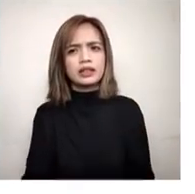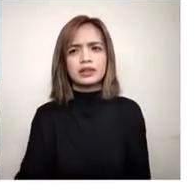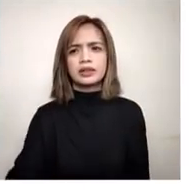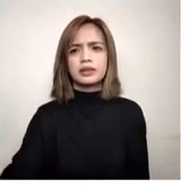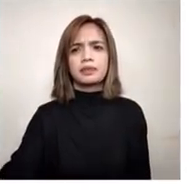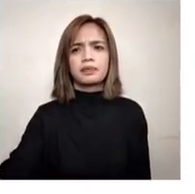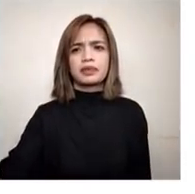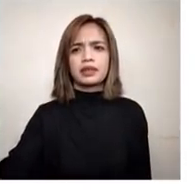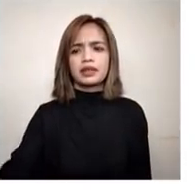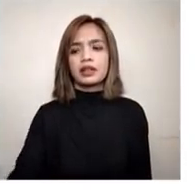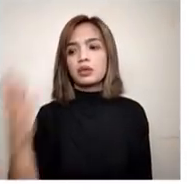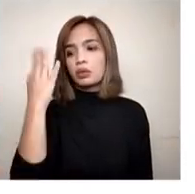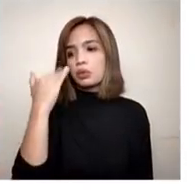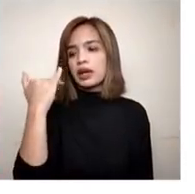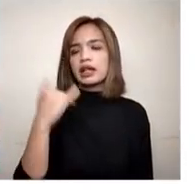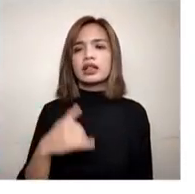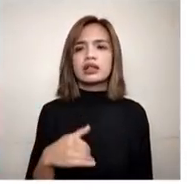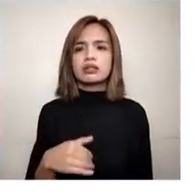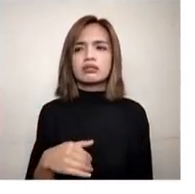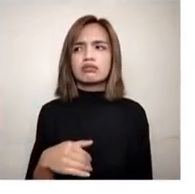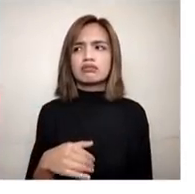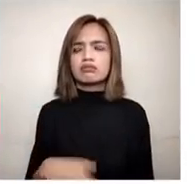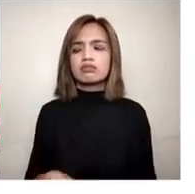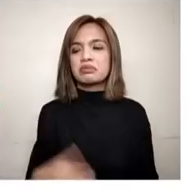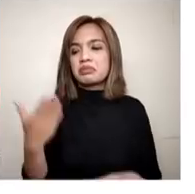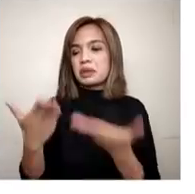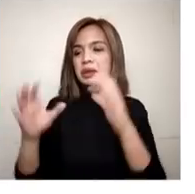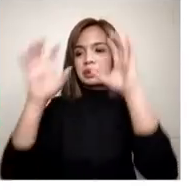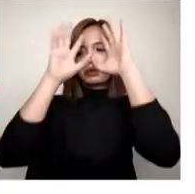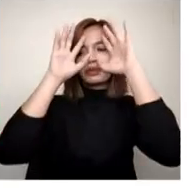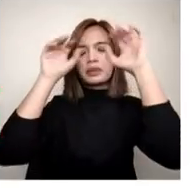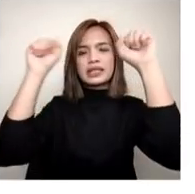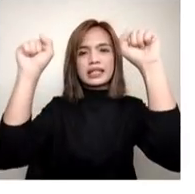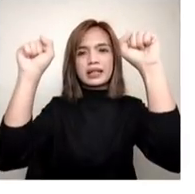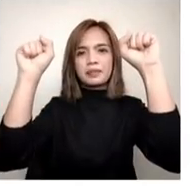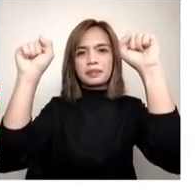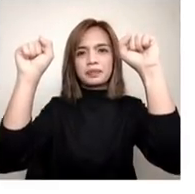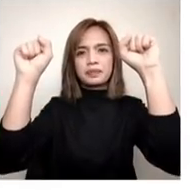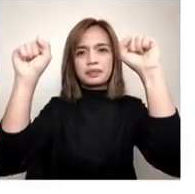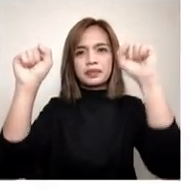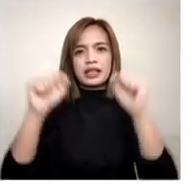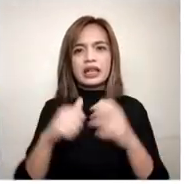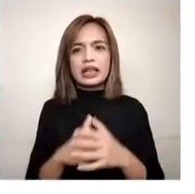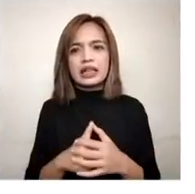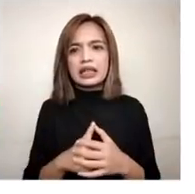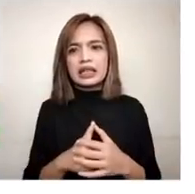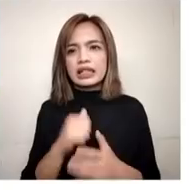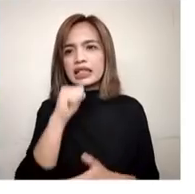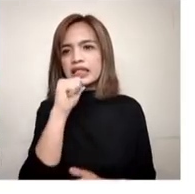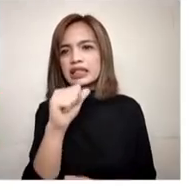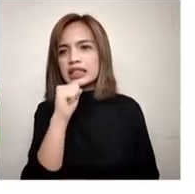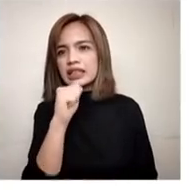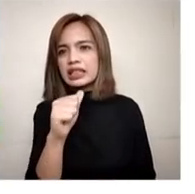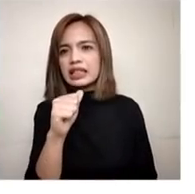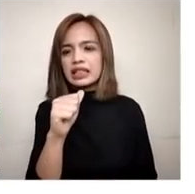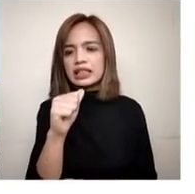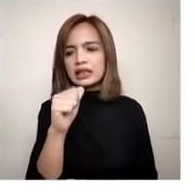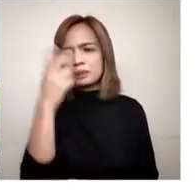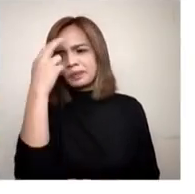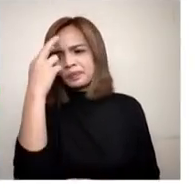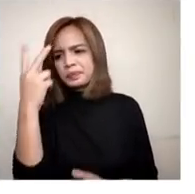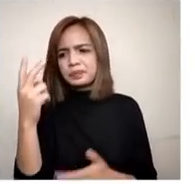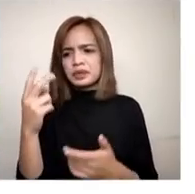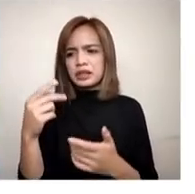Because if that were not so, then the president would not be so adamant about these people coming out into the